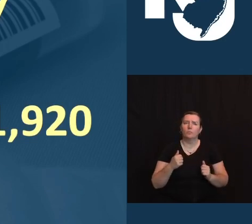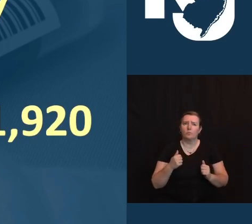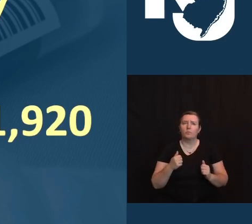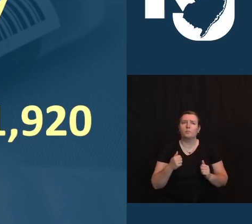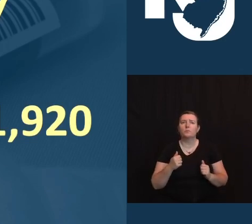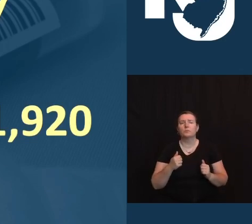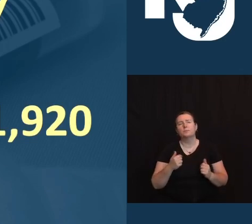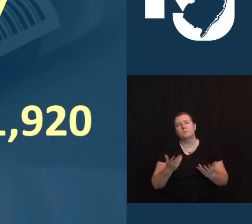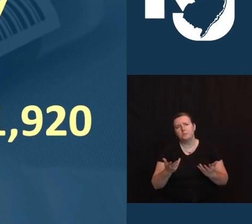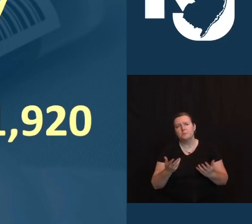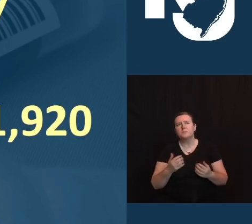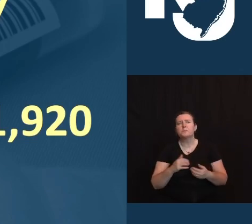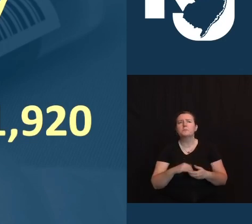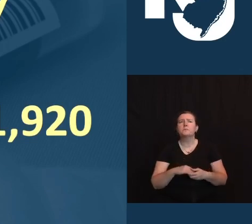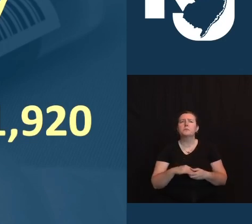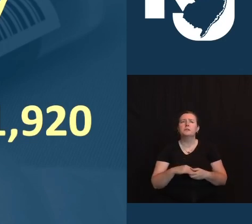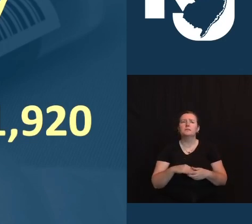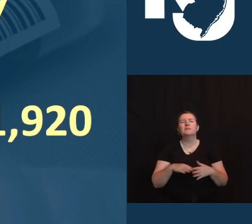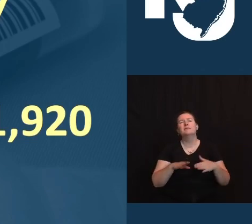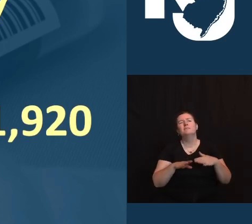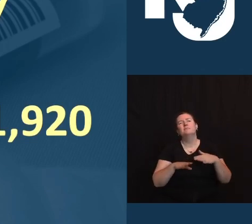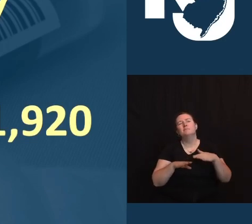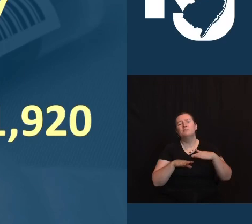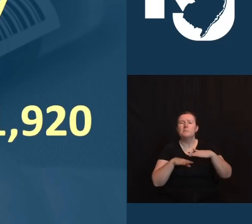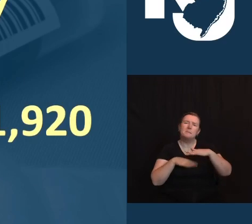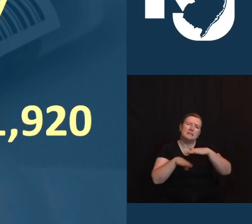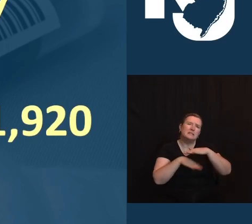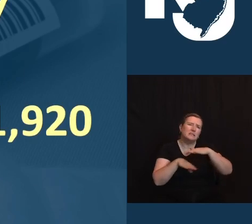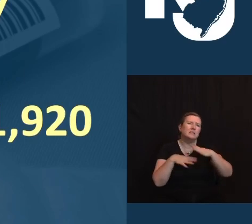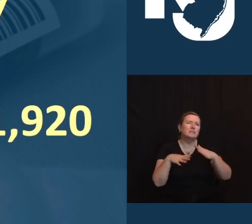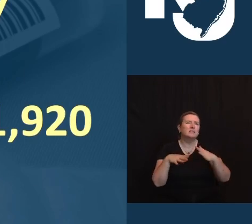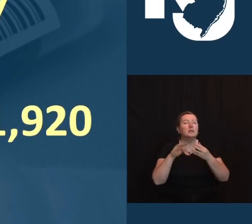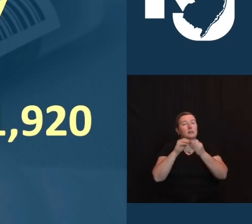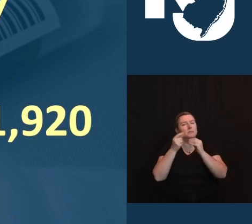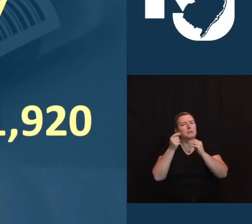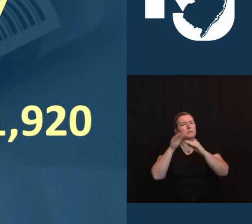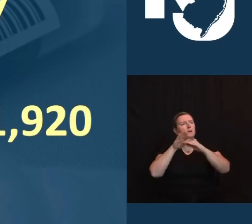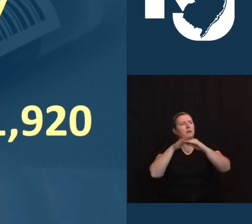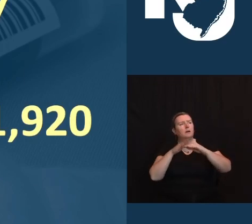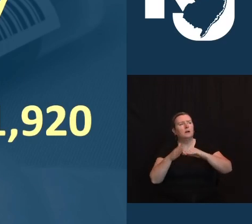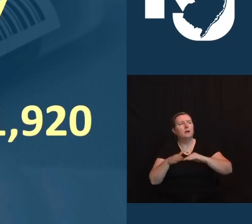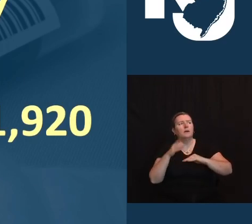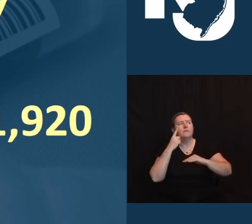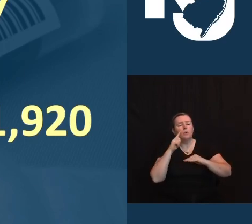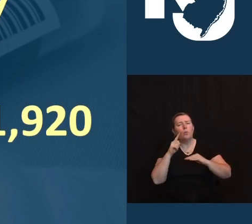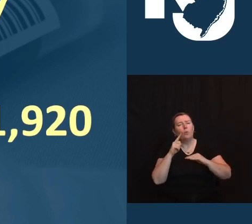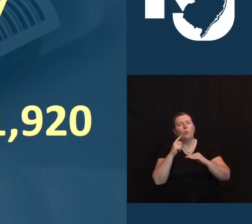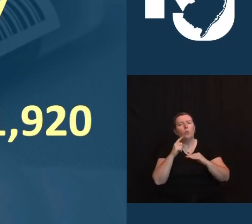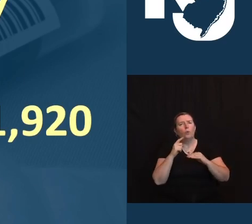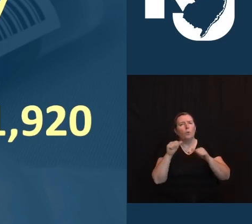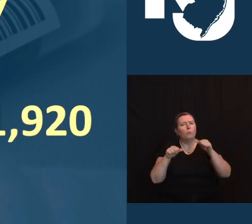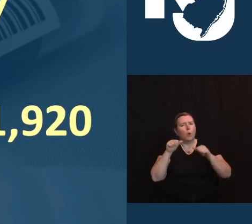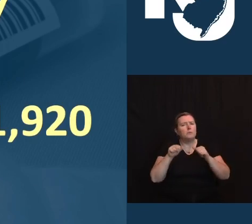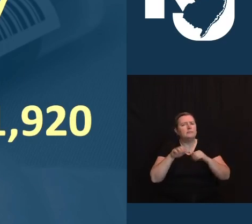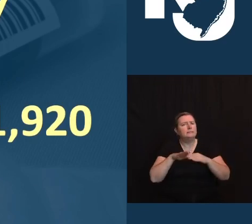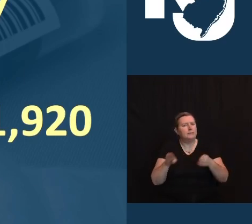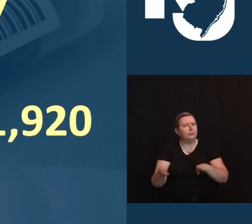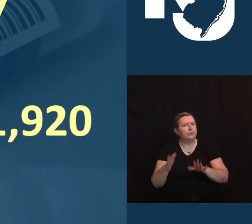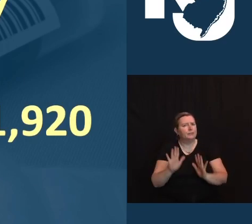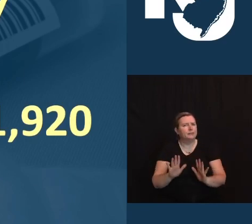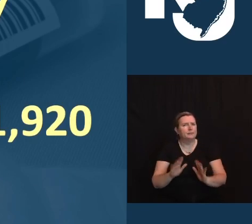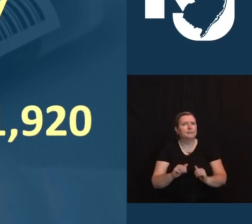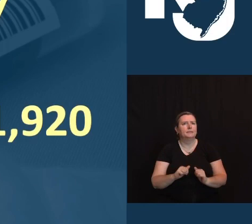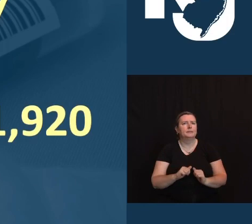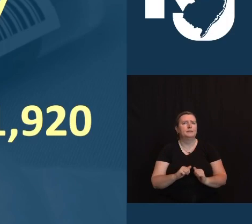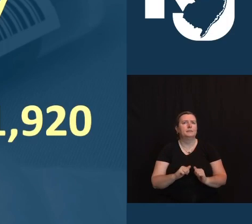at least these days, with the numbers having come so far down, a far more conservative number than is the reality of exactly who